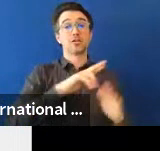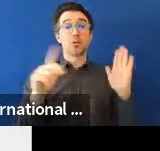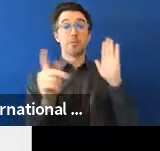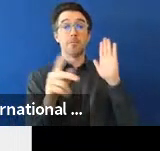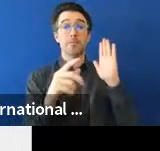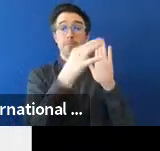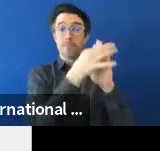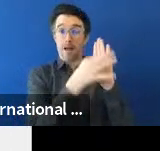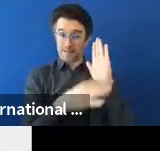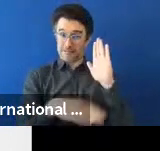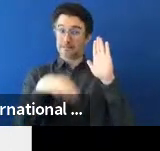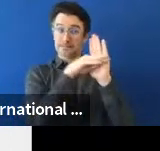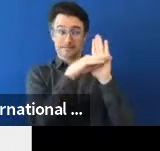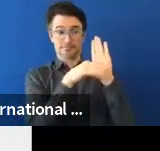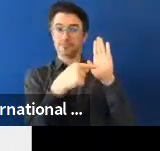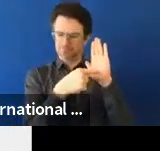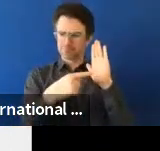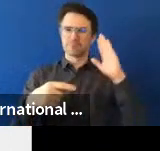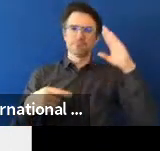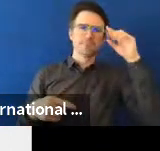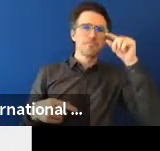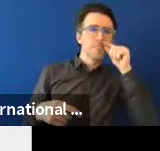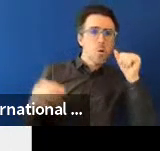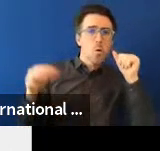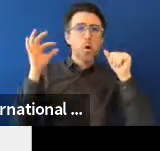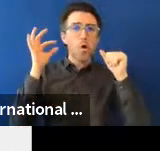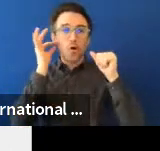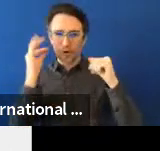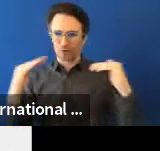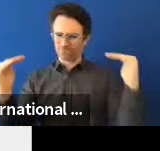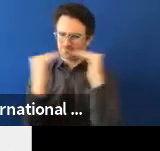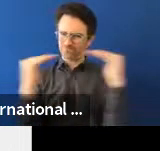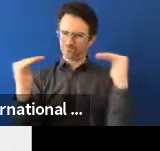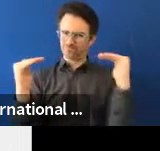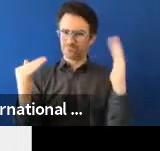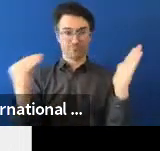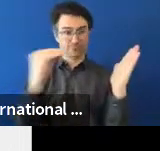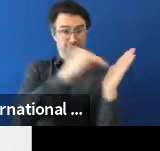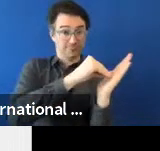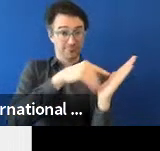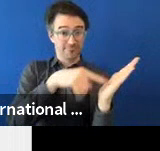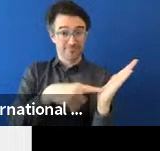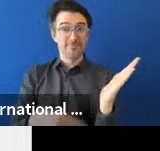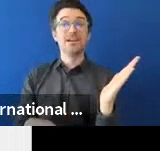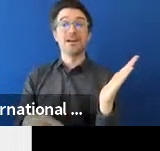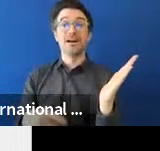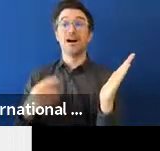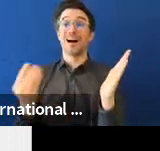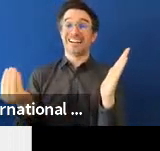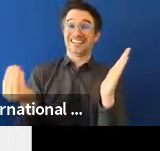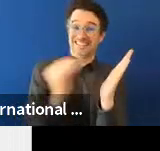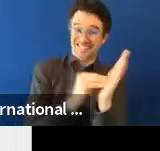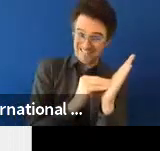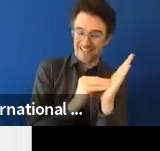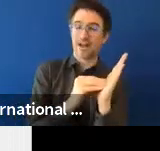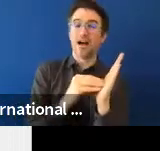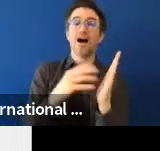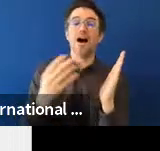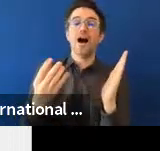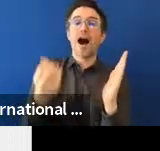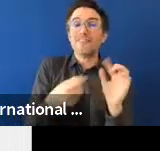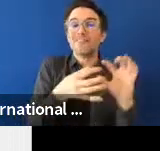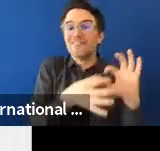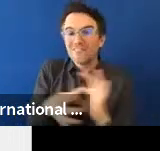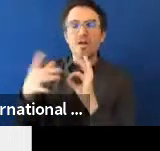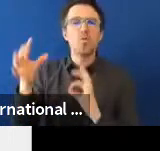policies and formulated law to protect women's rights and interests in the economy, education, health, social